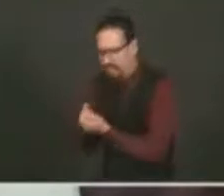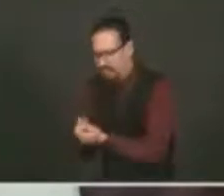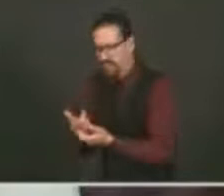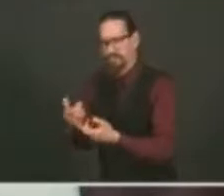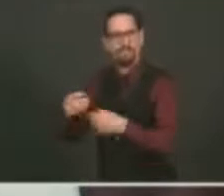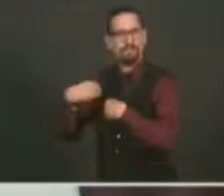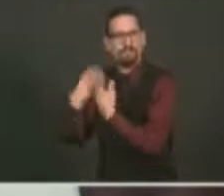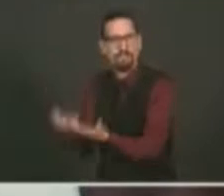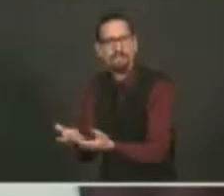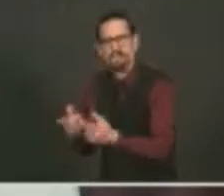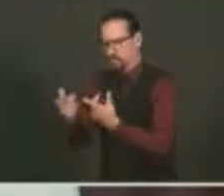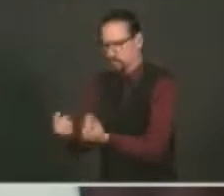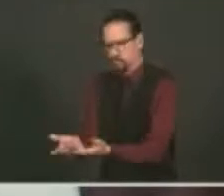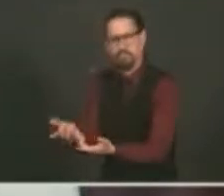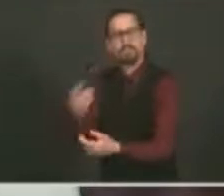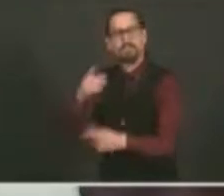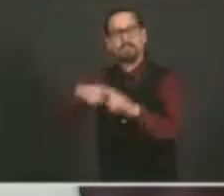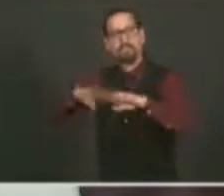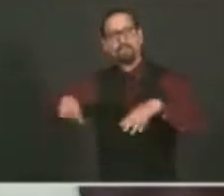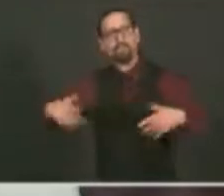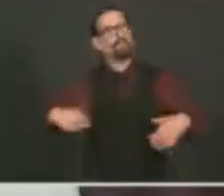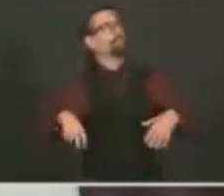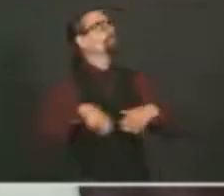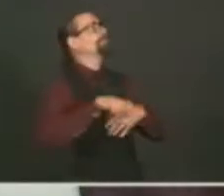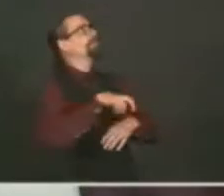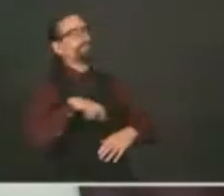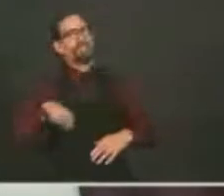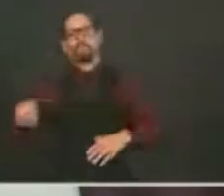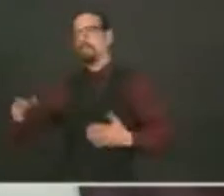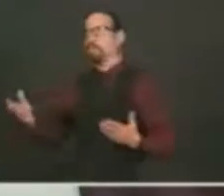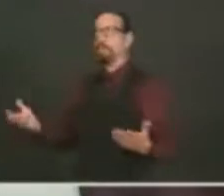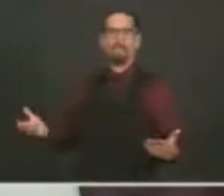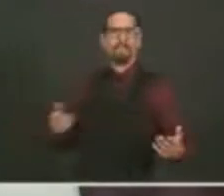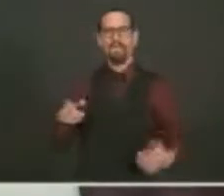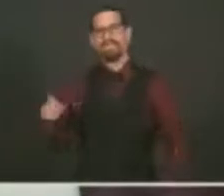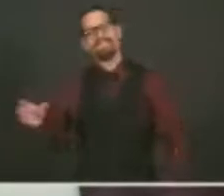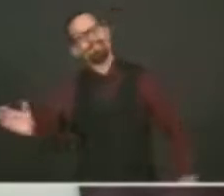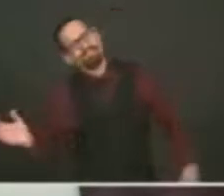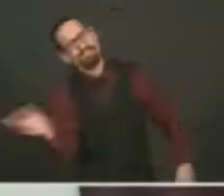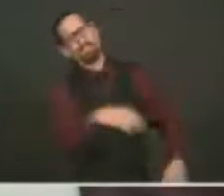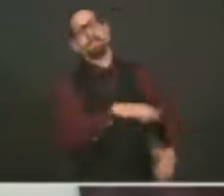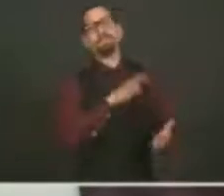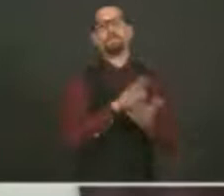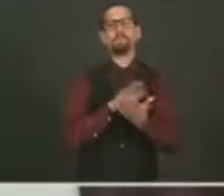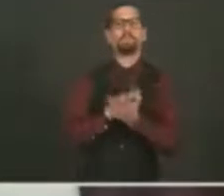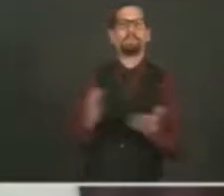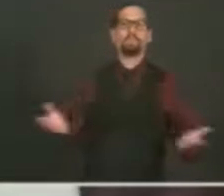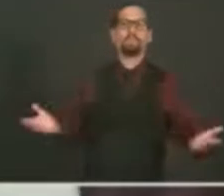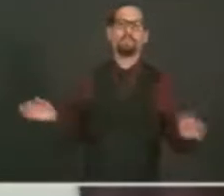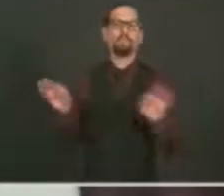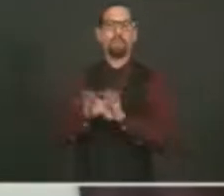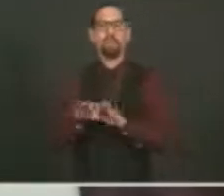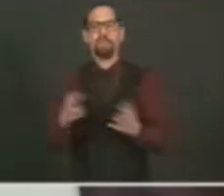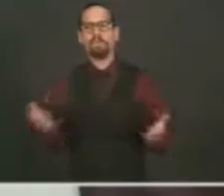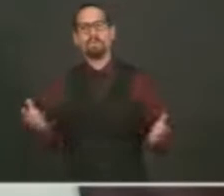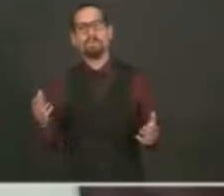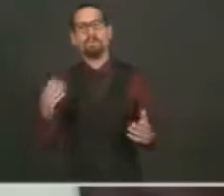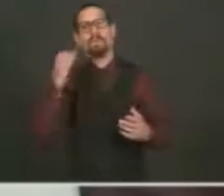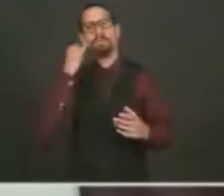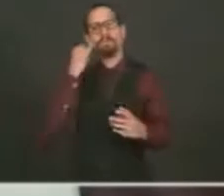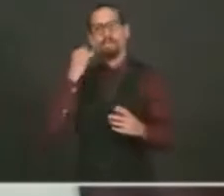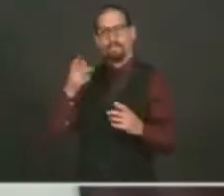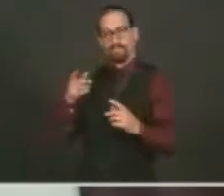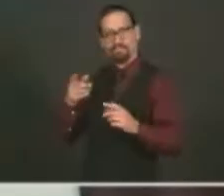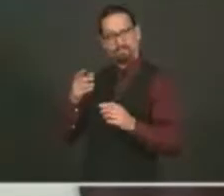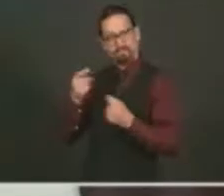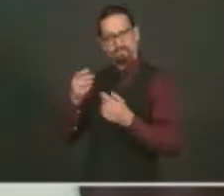we've seen about as many cases of kids with coronavirus who are learning virtually